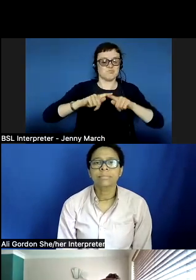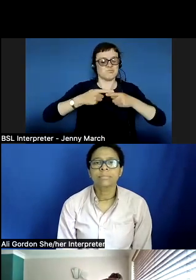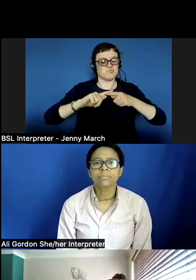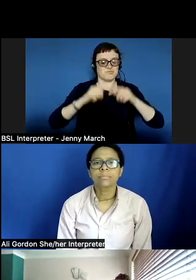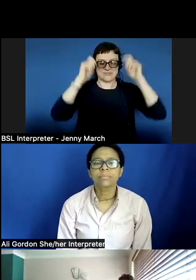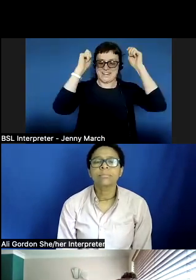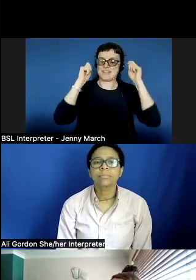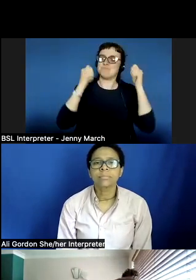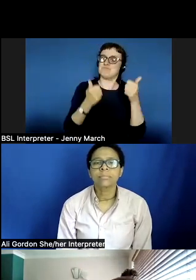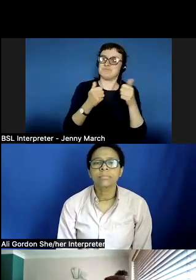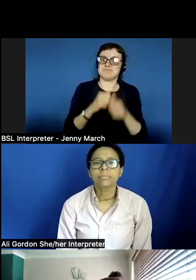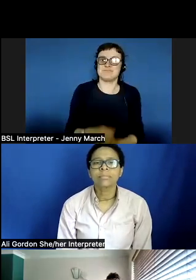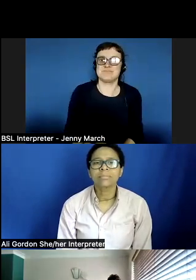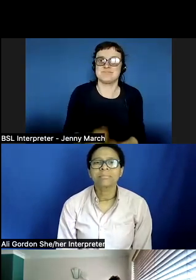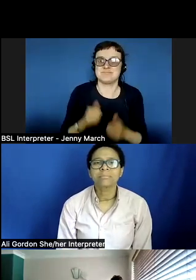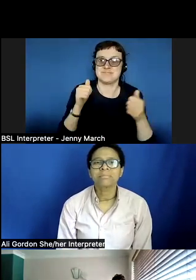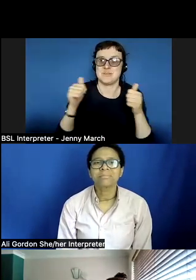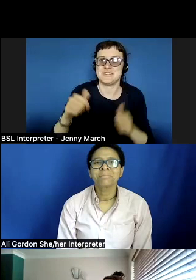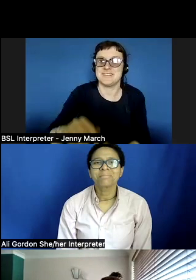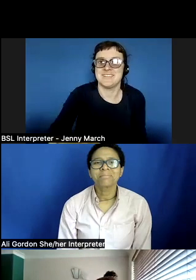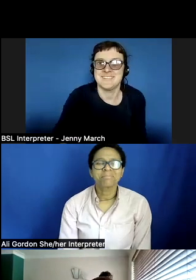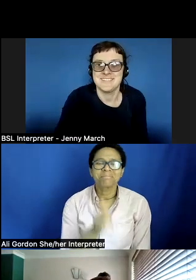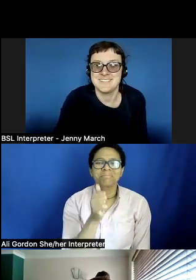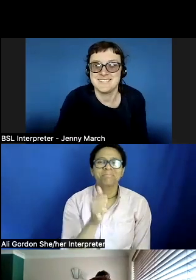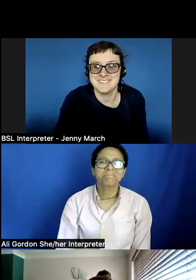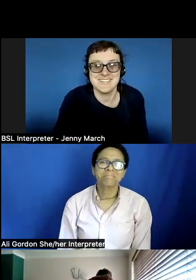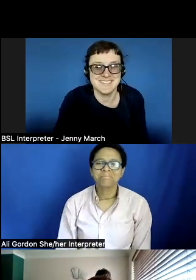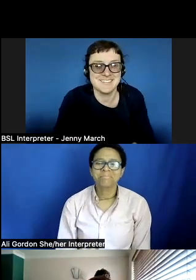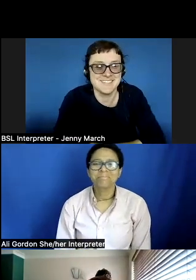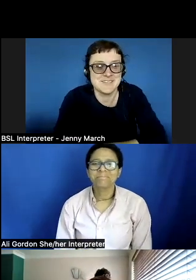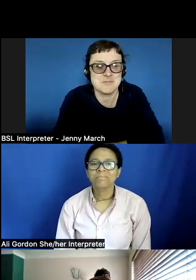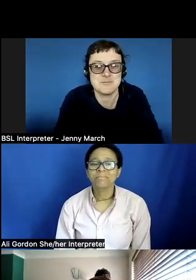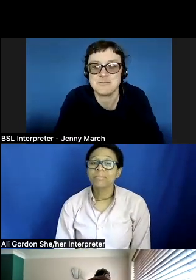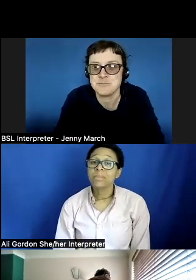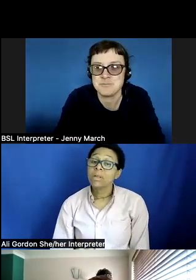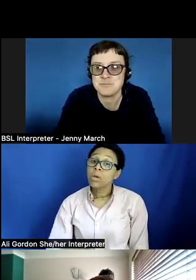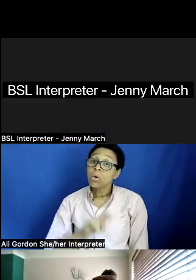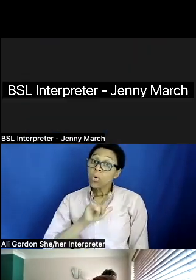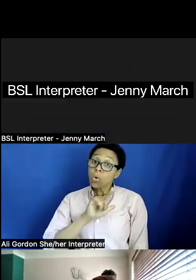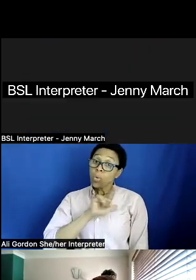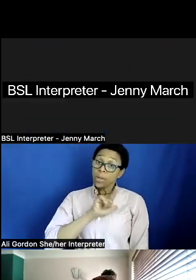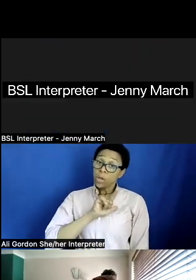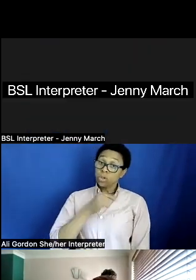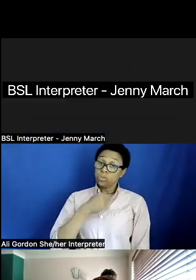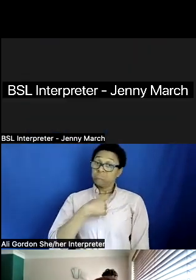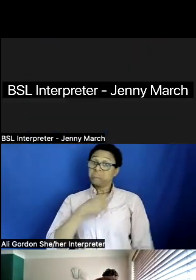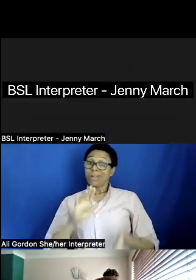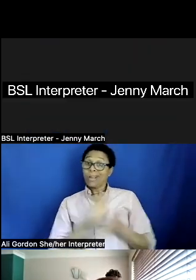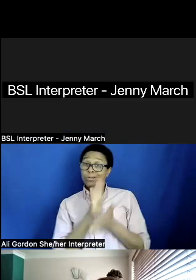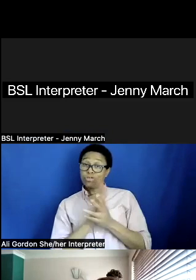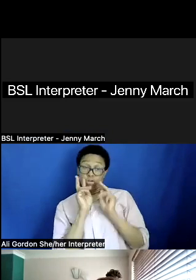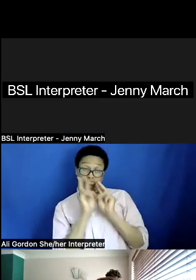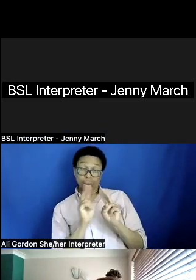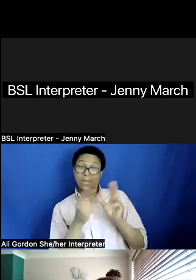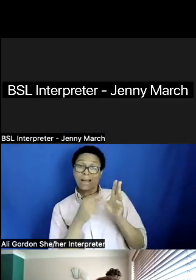it. So because I really enjoyed the way Angus worked.